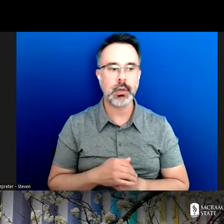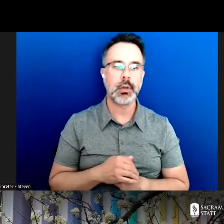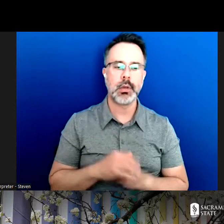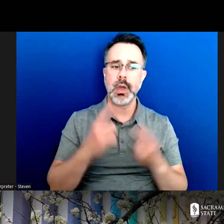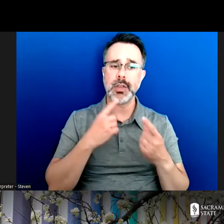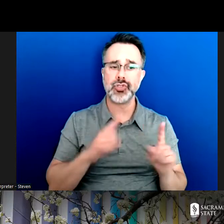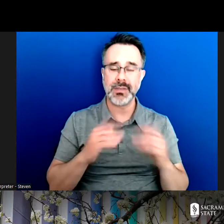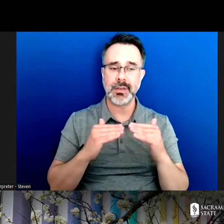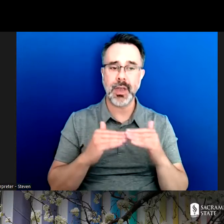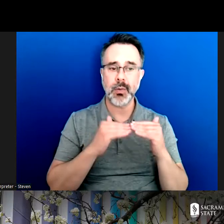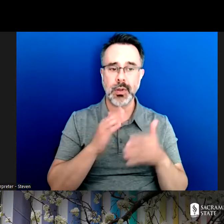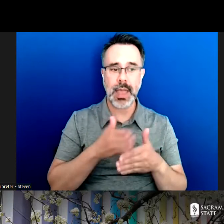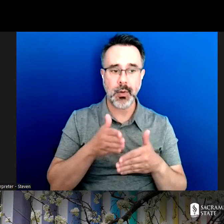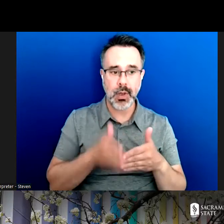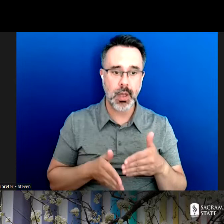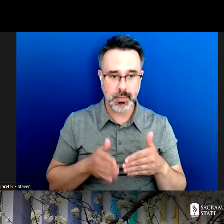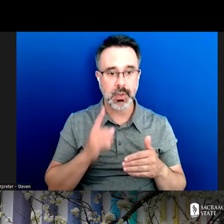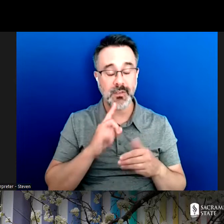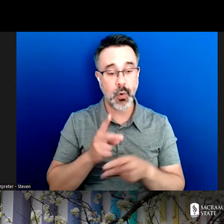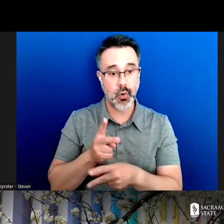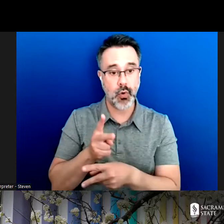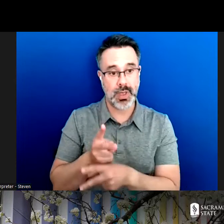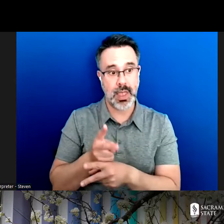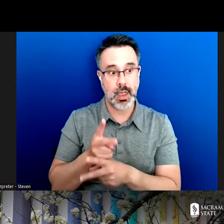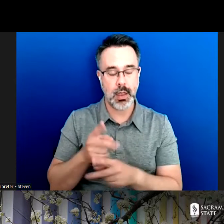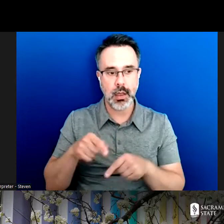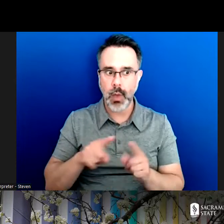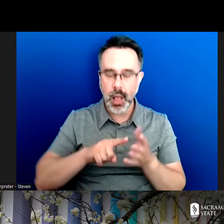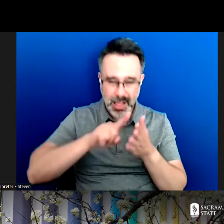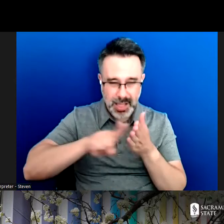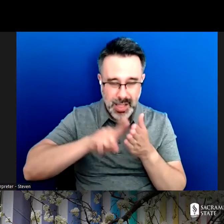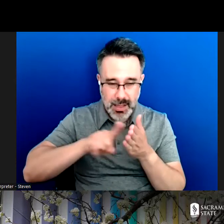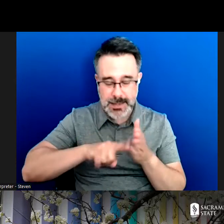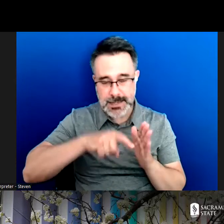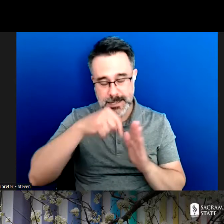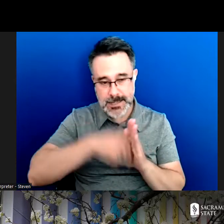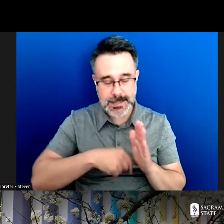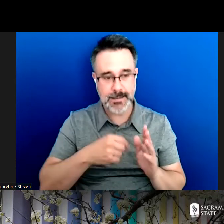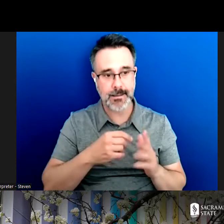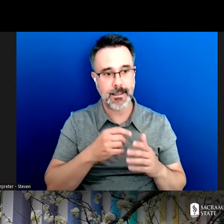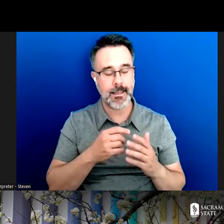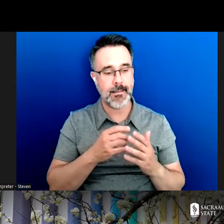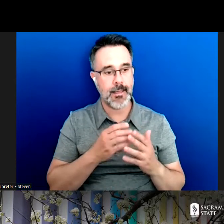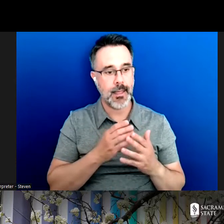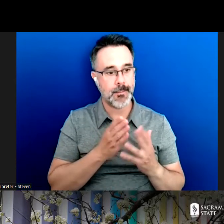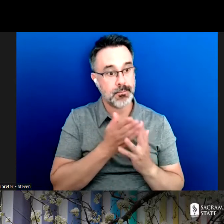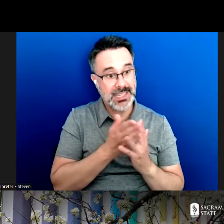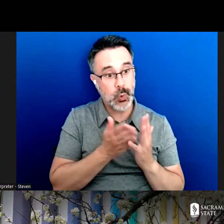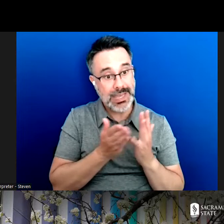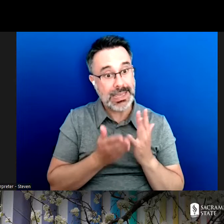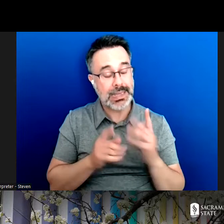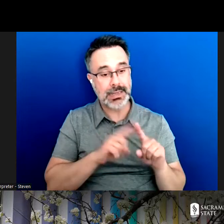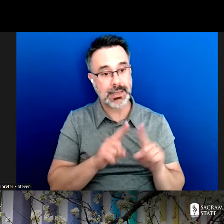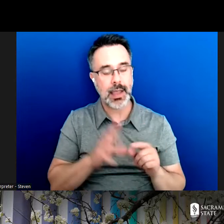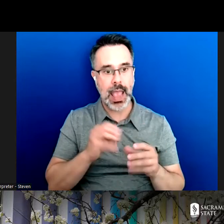around aging and disabled care will mean taking deep dives into differences both between and within groups often read as homogeneous,